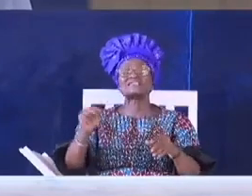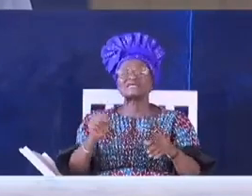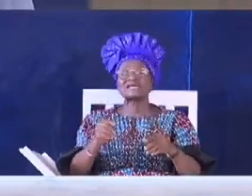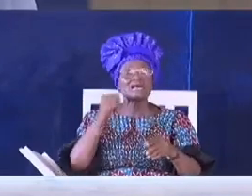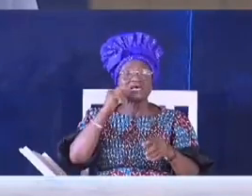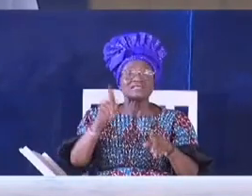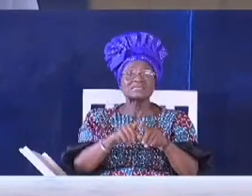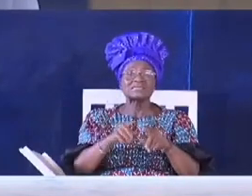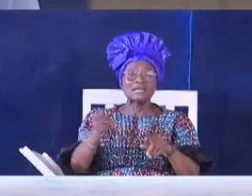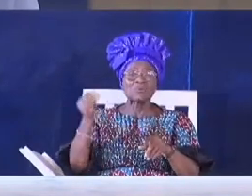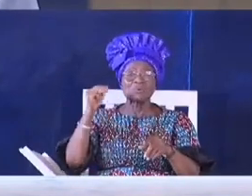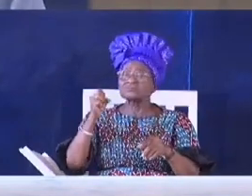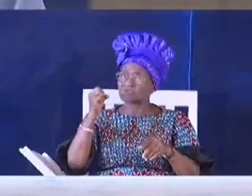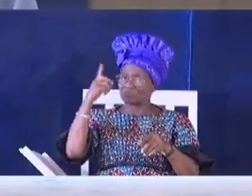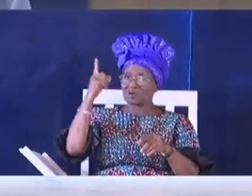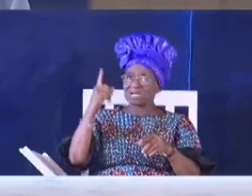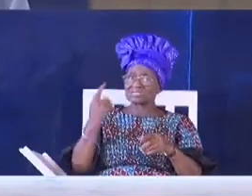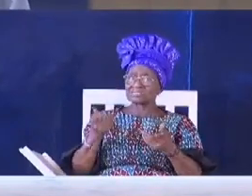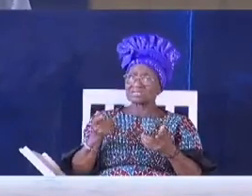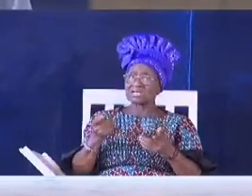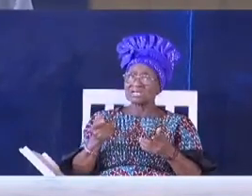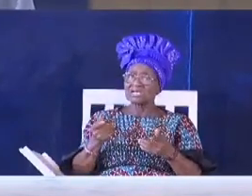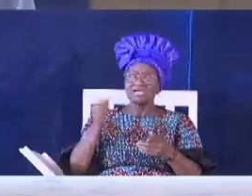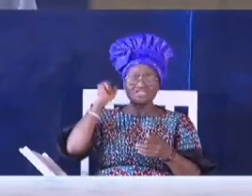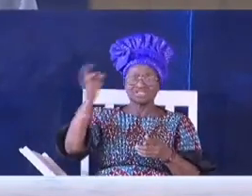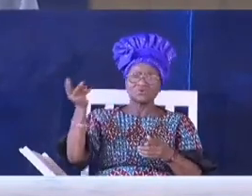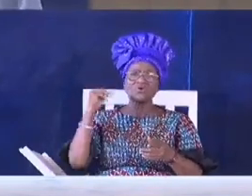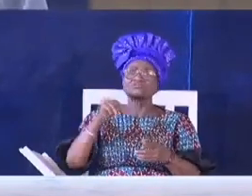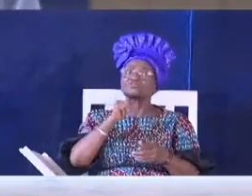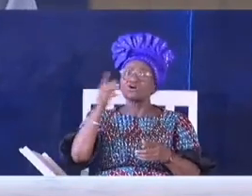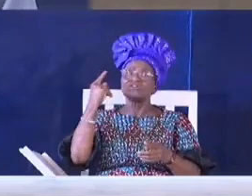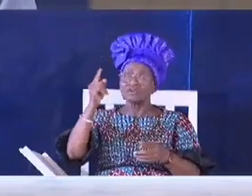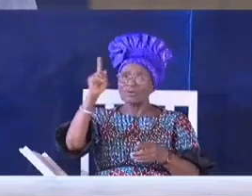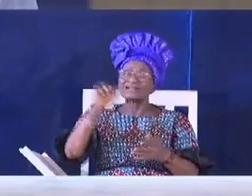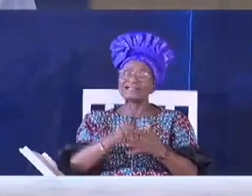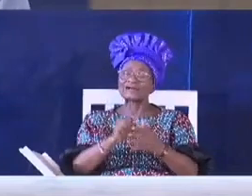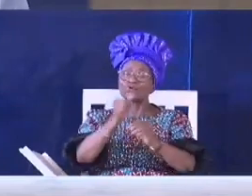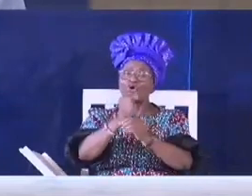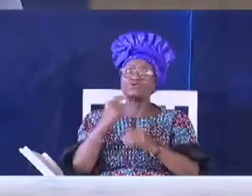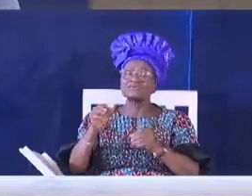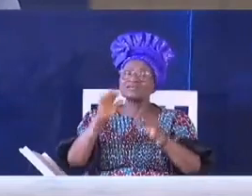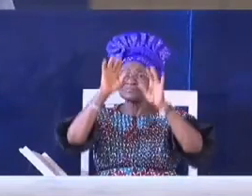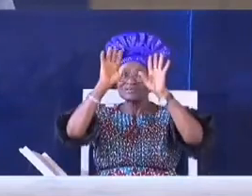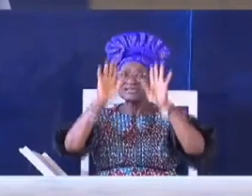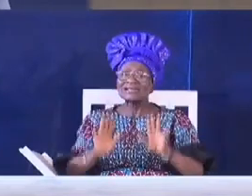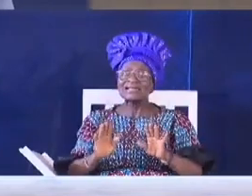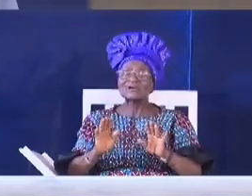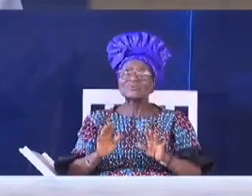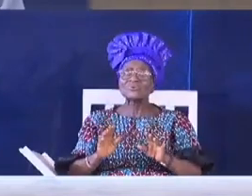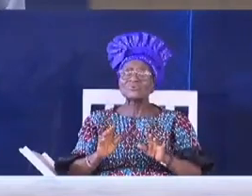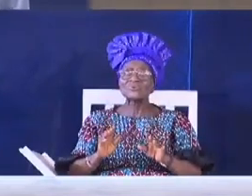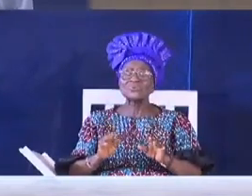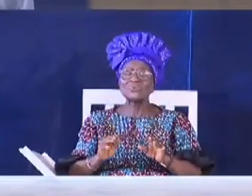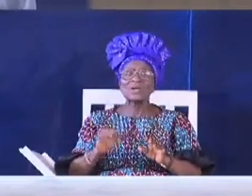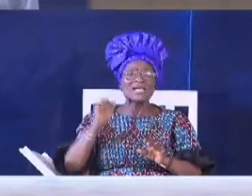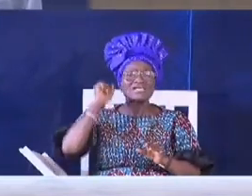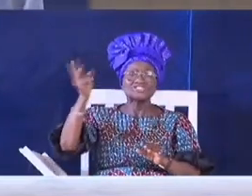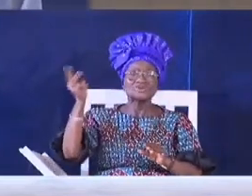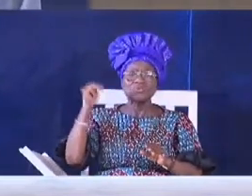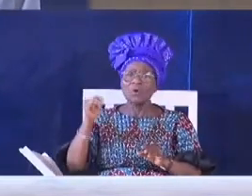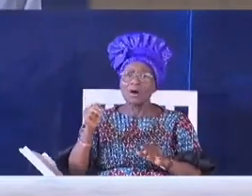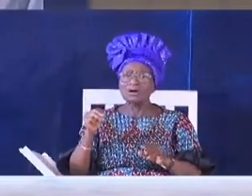She's not the one who got the miracle. It was the man next to her. She was so dazed that she